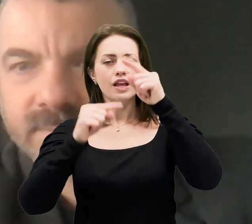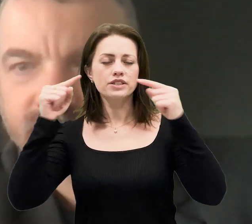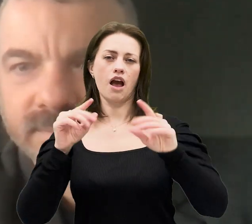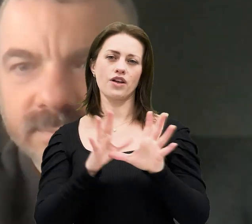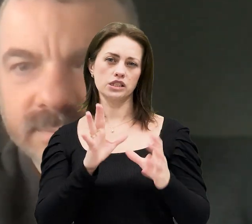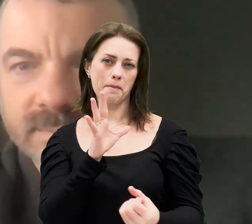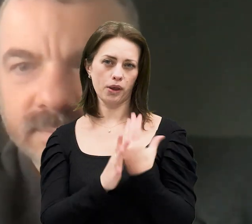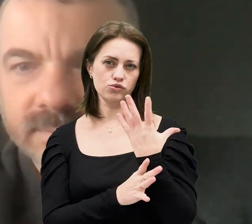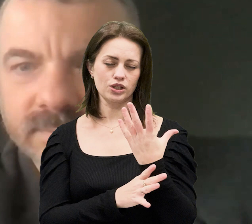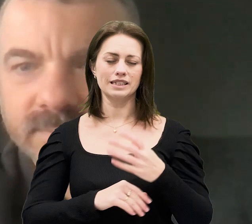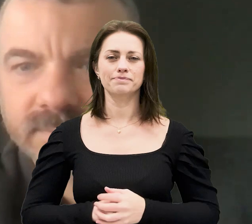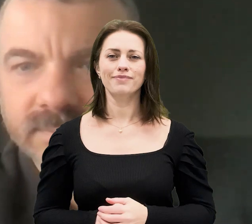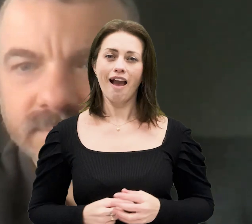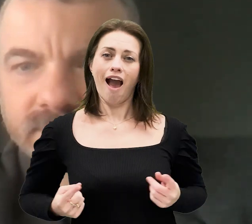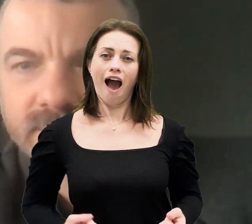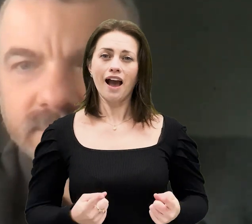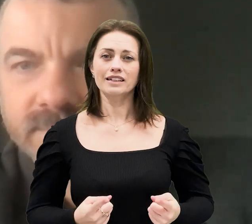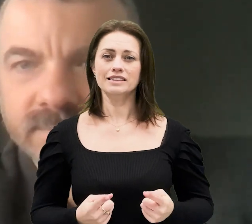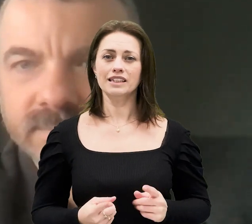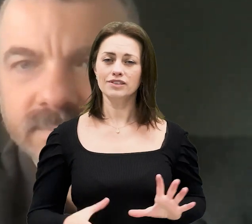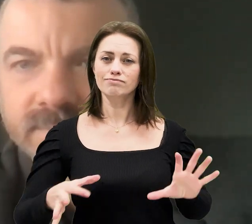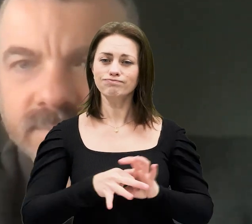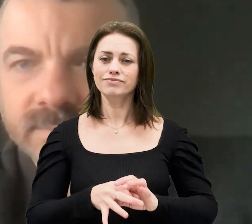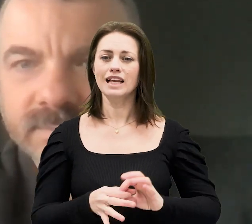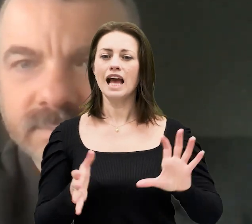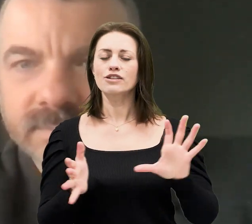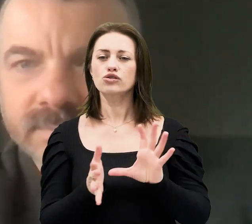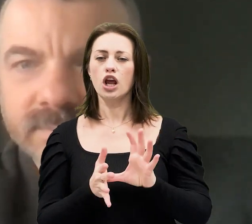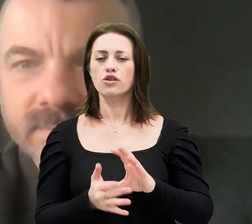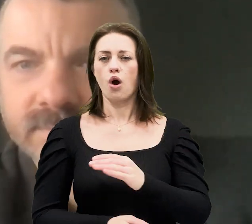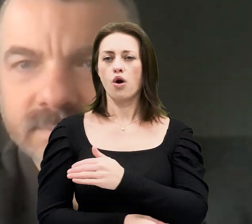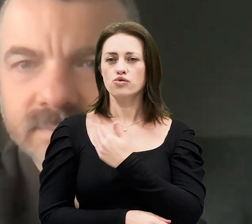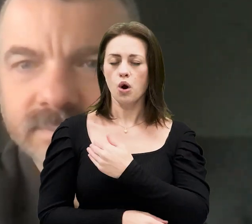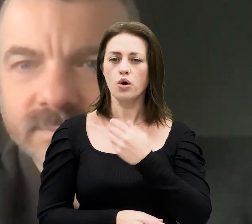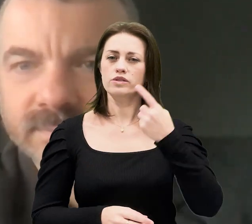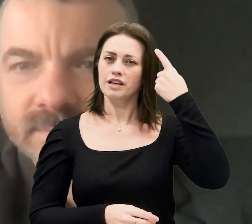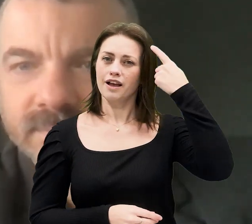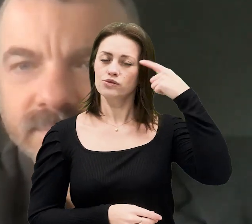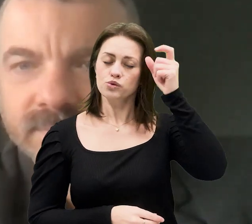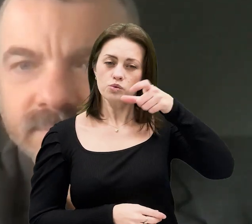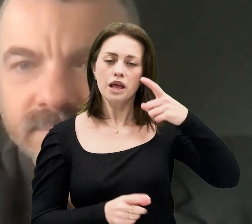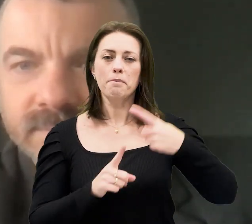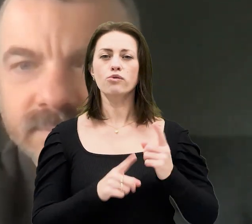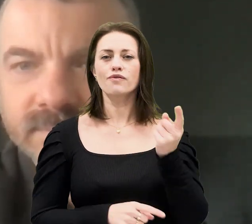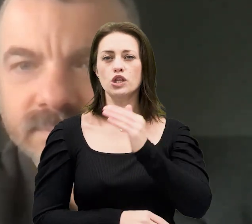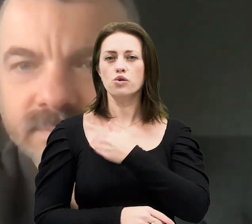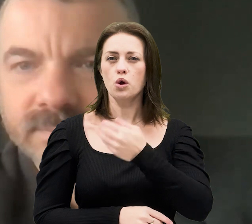learning environment. And we have actively involved high school and university